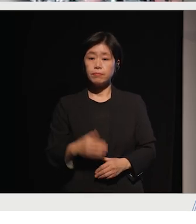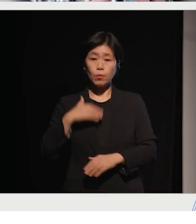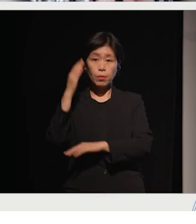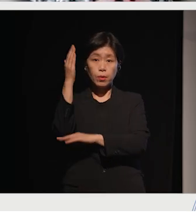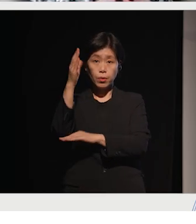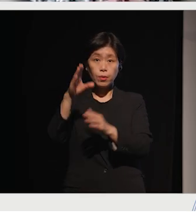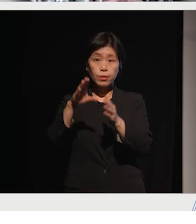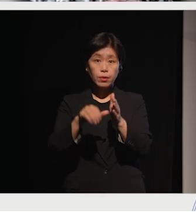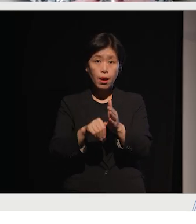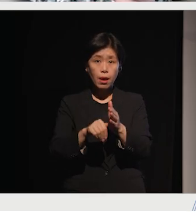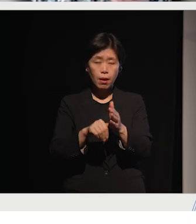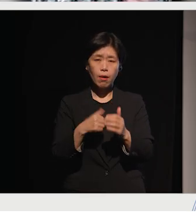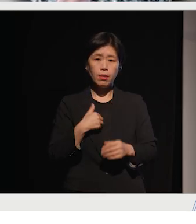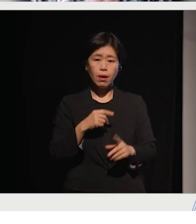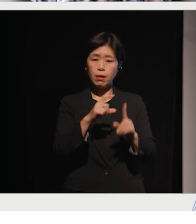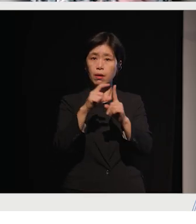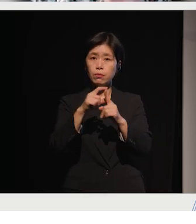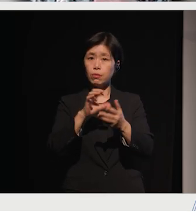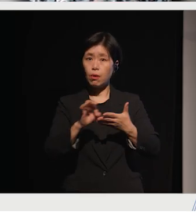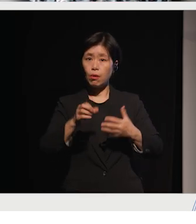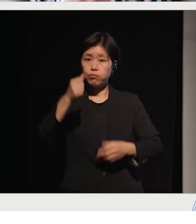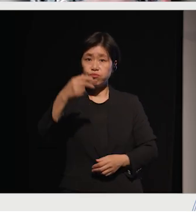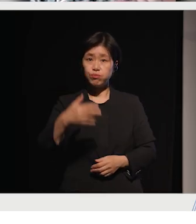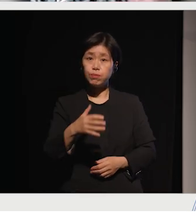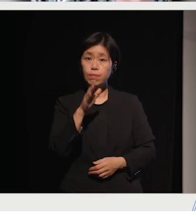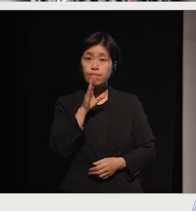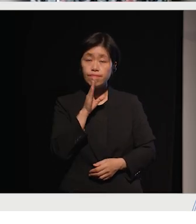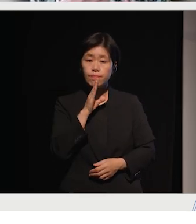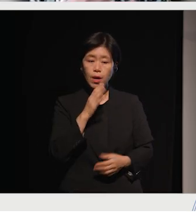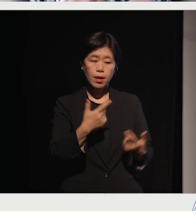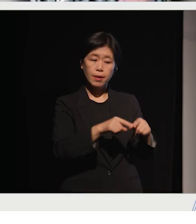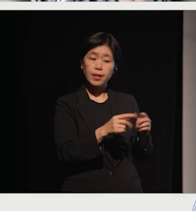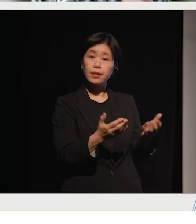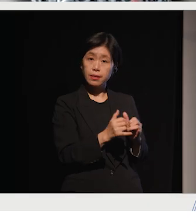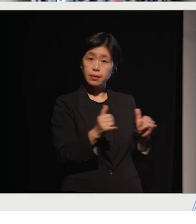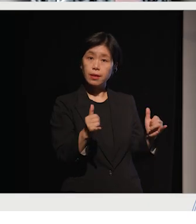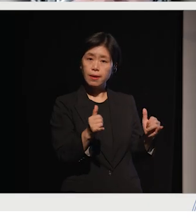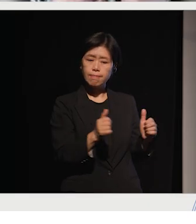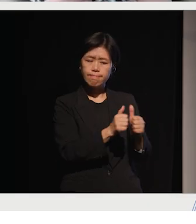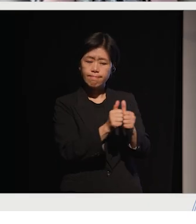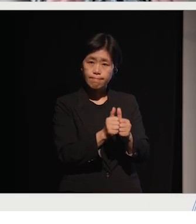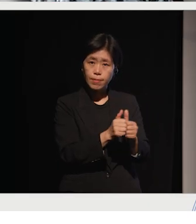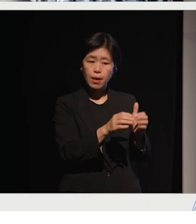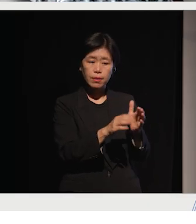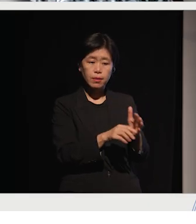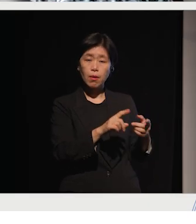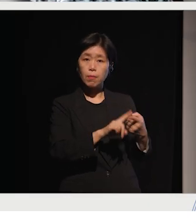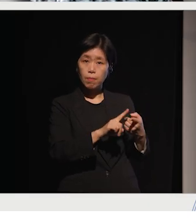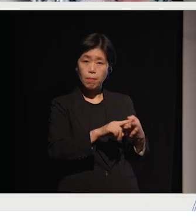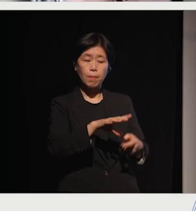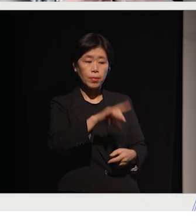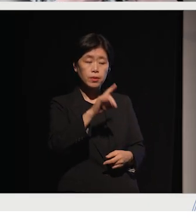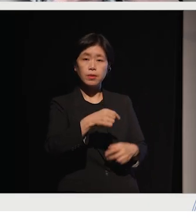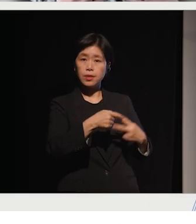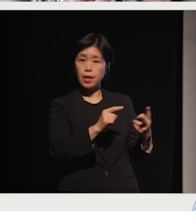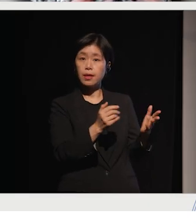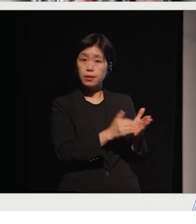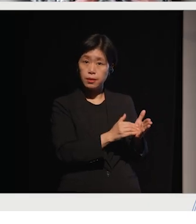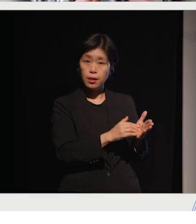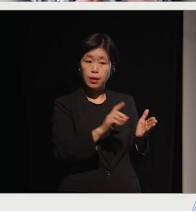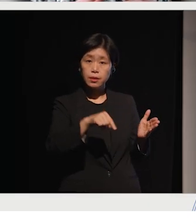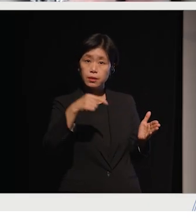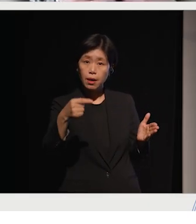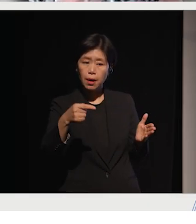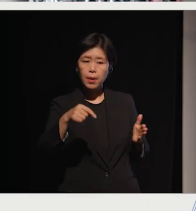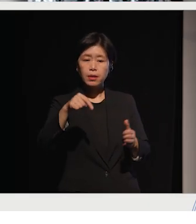this idea, again, of how do we work with colleagues, how do we get them to understand the meaning of policy, how do we get